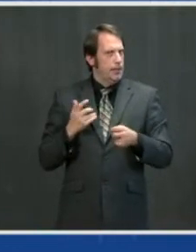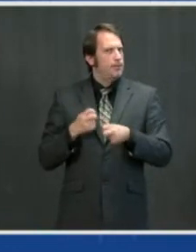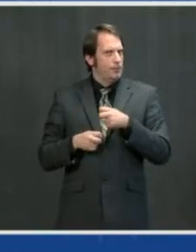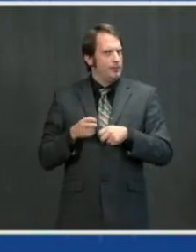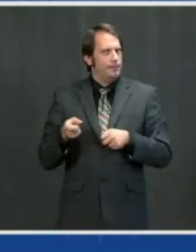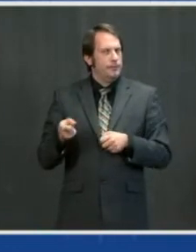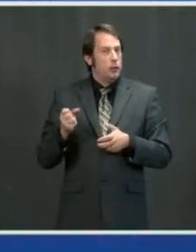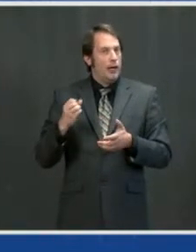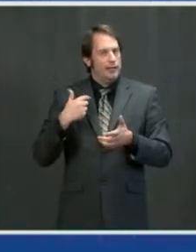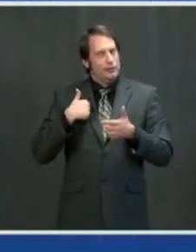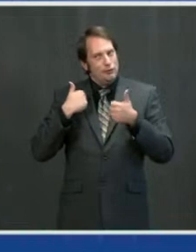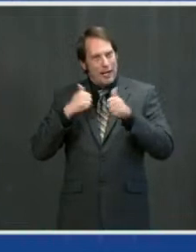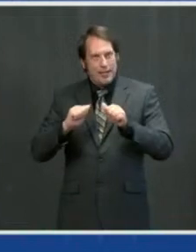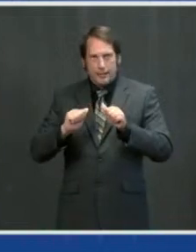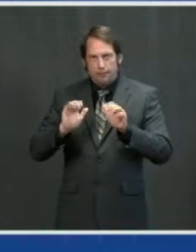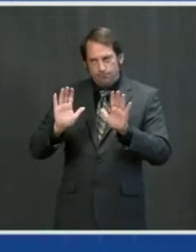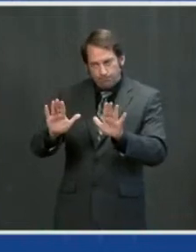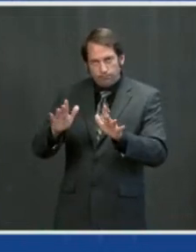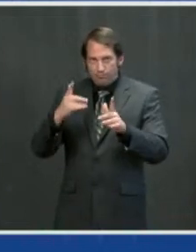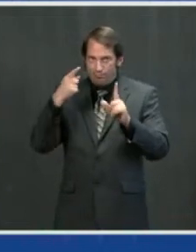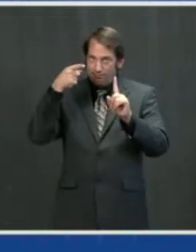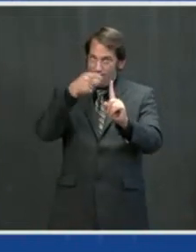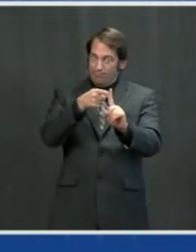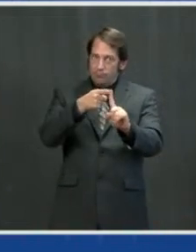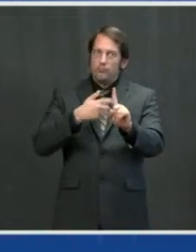immediate resolution by North Korea.